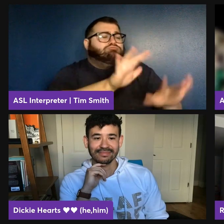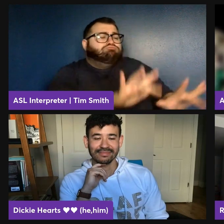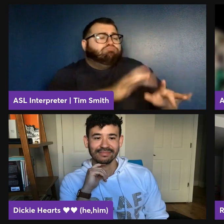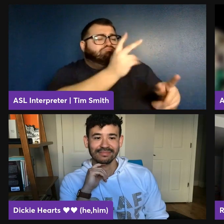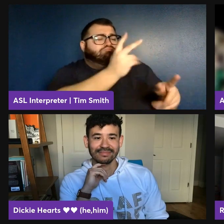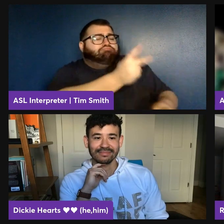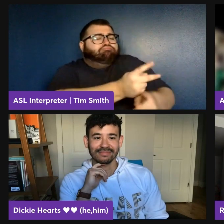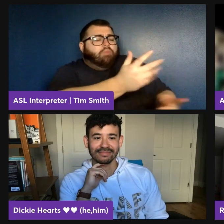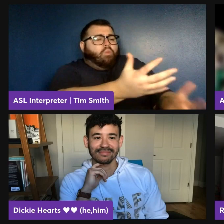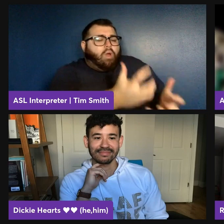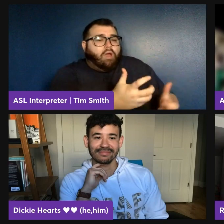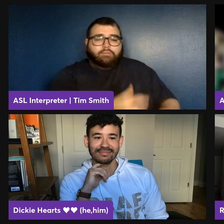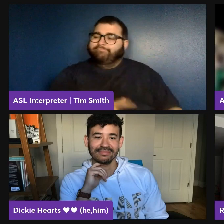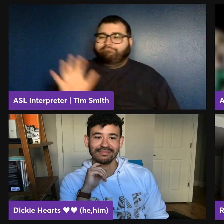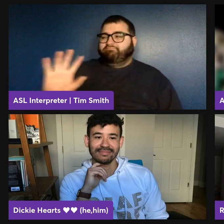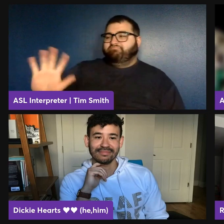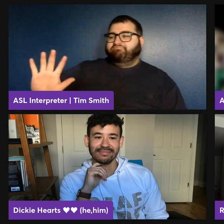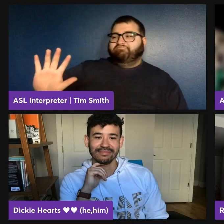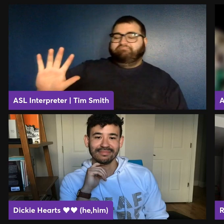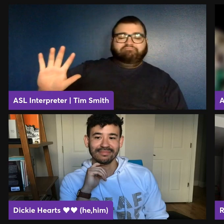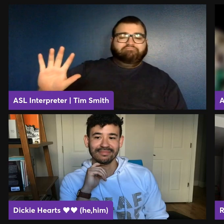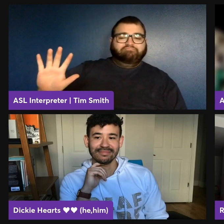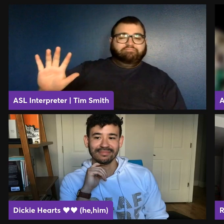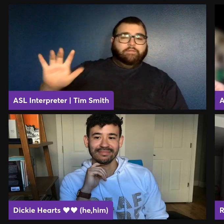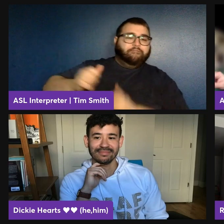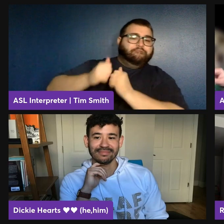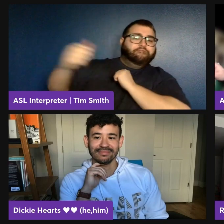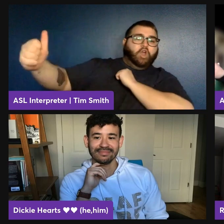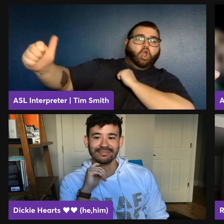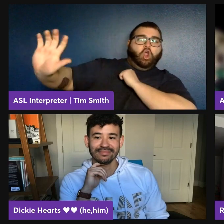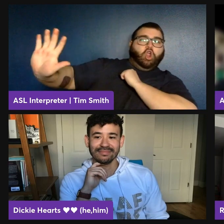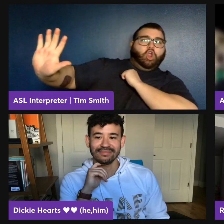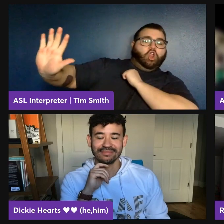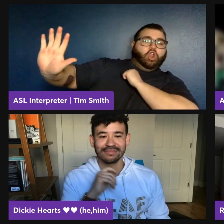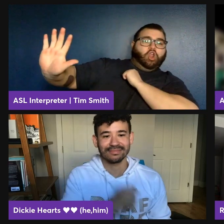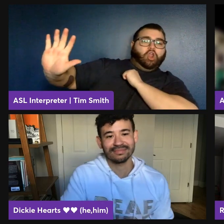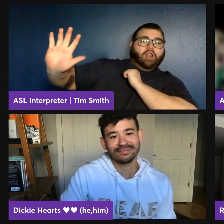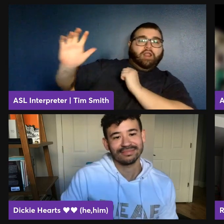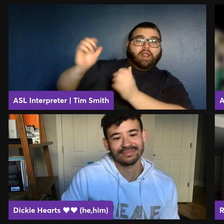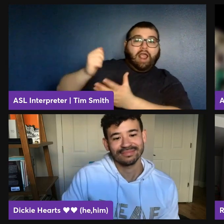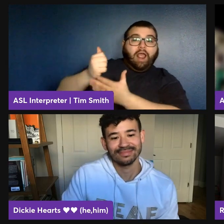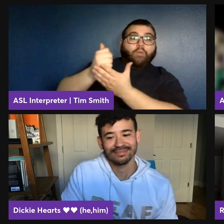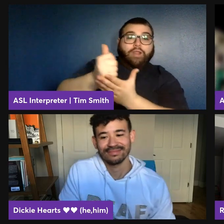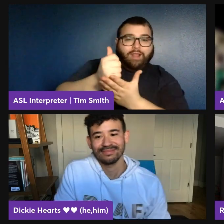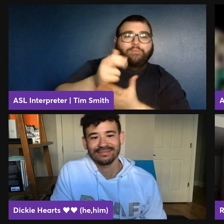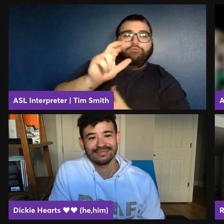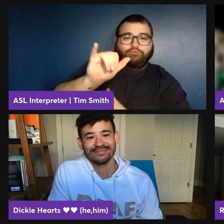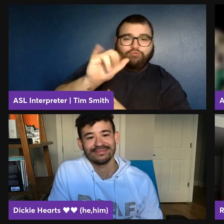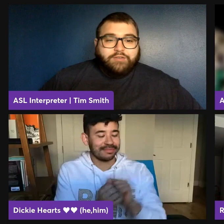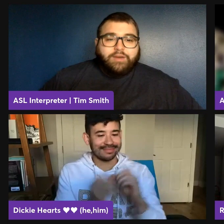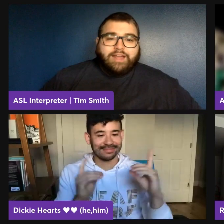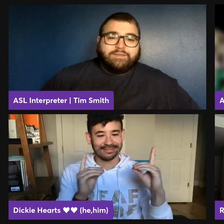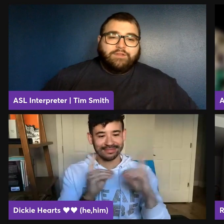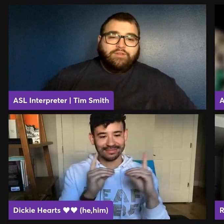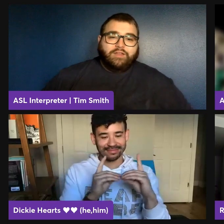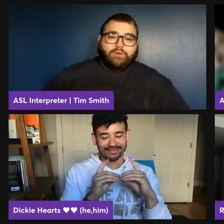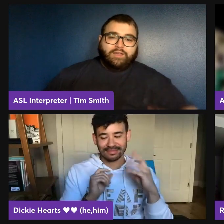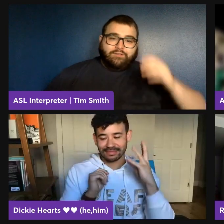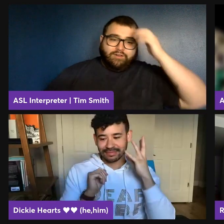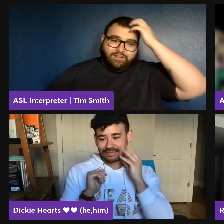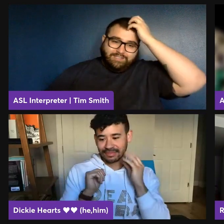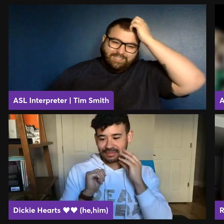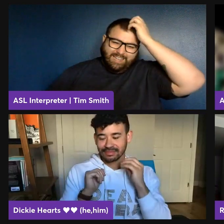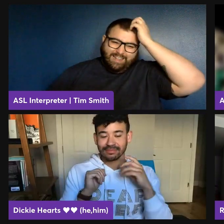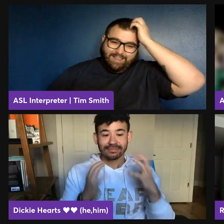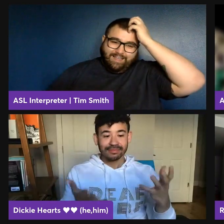for any of that. I'm gonna stay far, far away. I'm gonna help Ryan and Dickie tell their stories though. Yeah, I do want to add something really quick